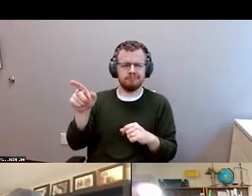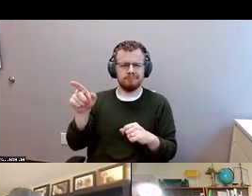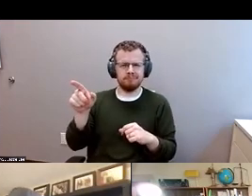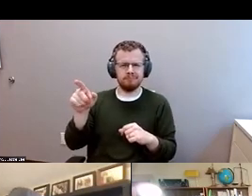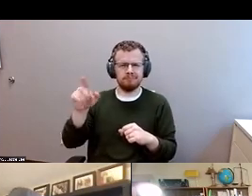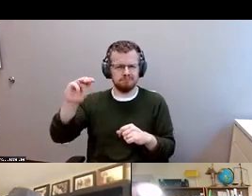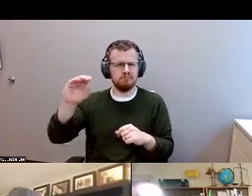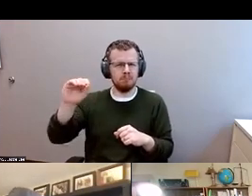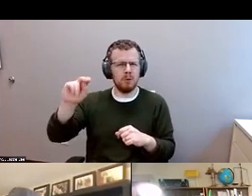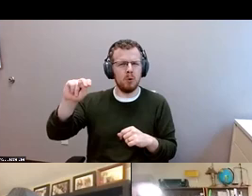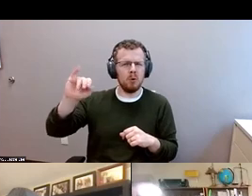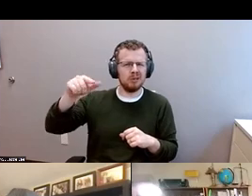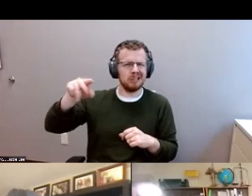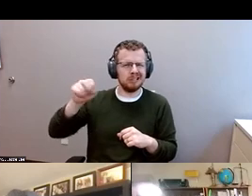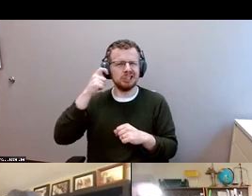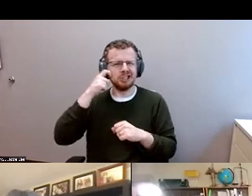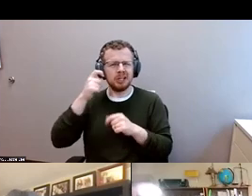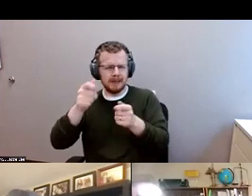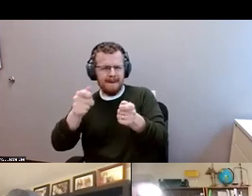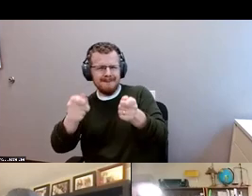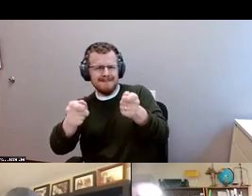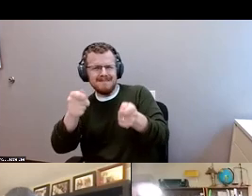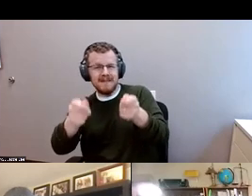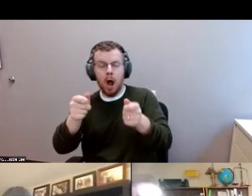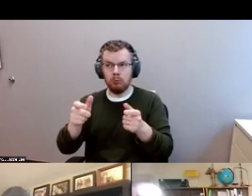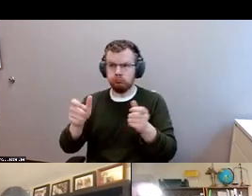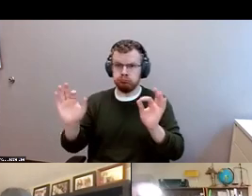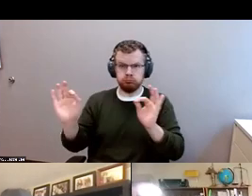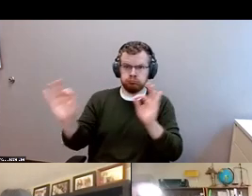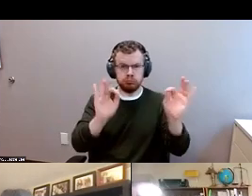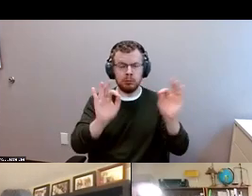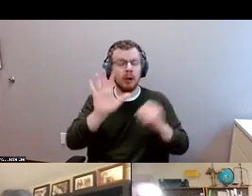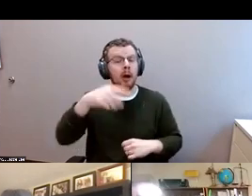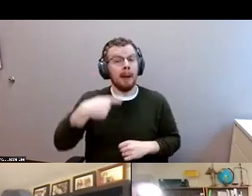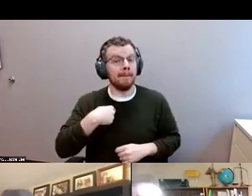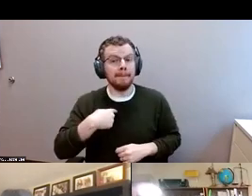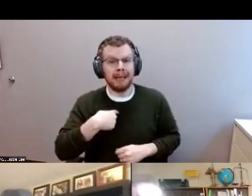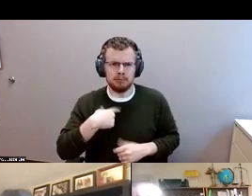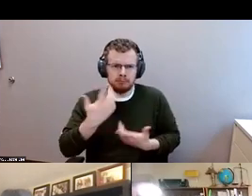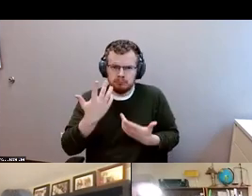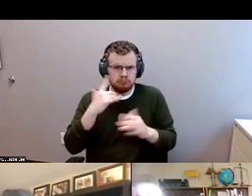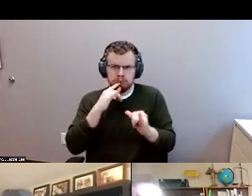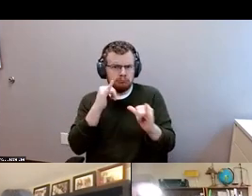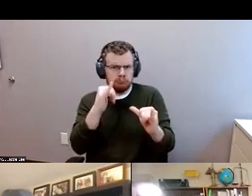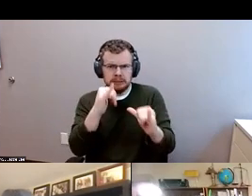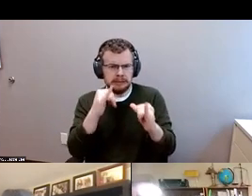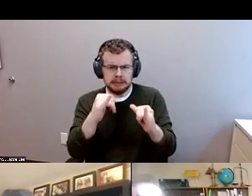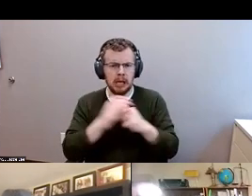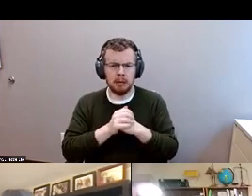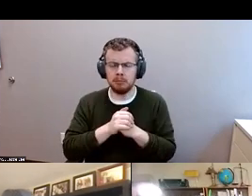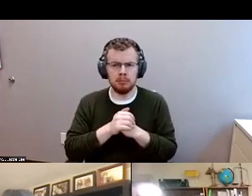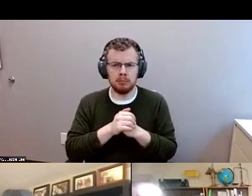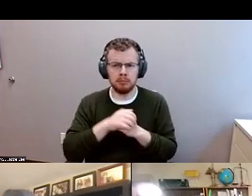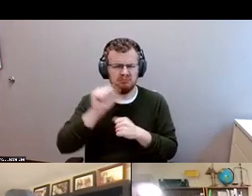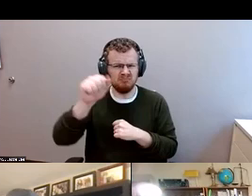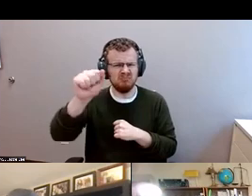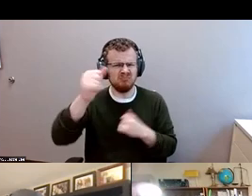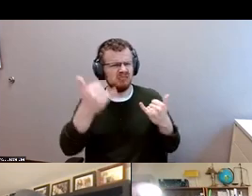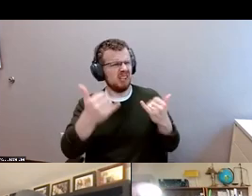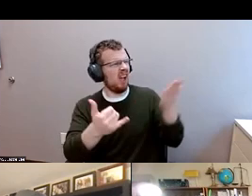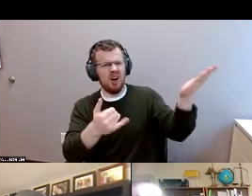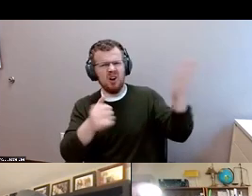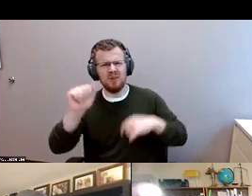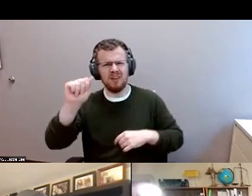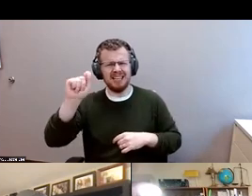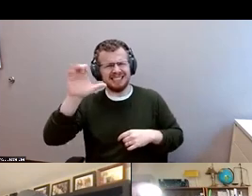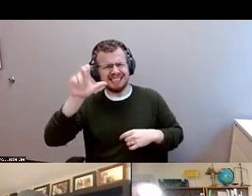that Monique just did. I guess for me, I would just kind of reiterate some points there. There is this attack on